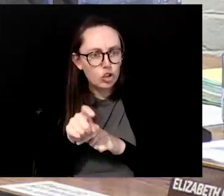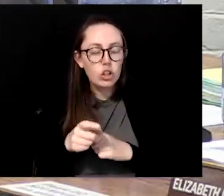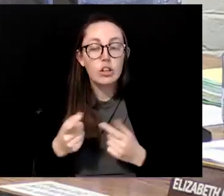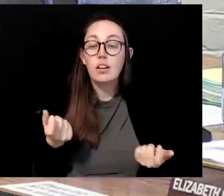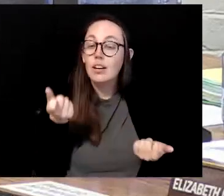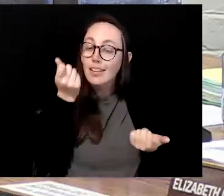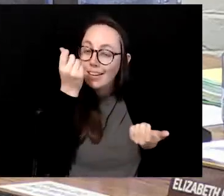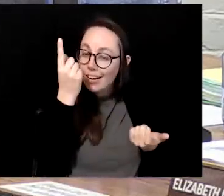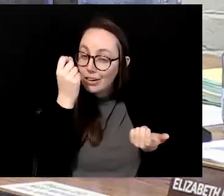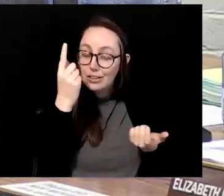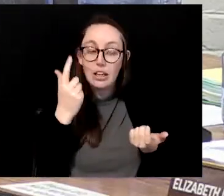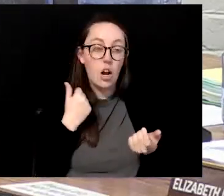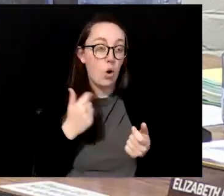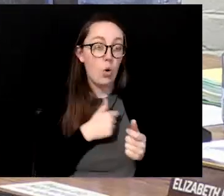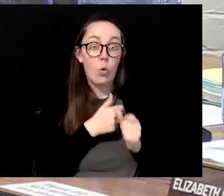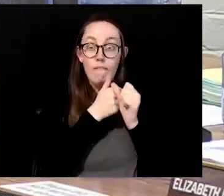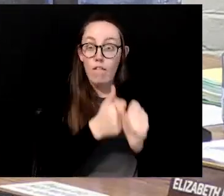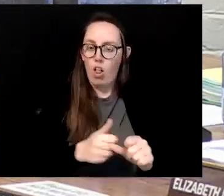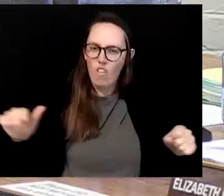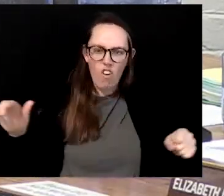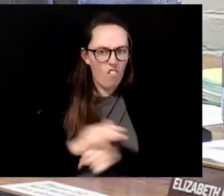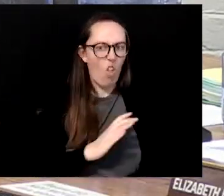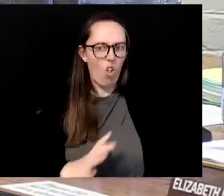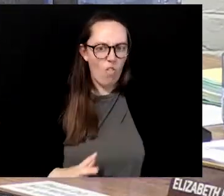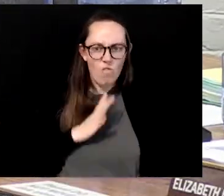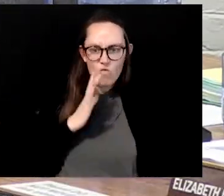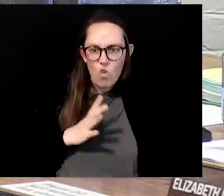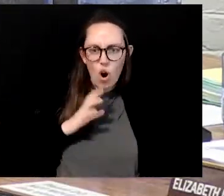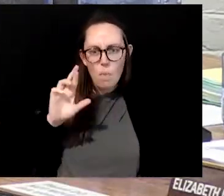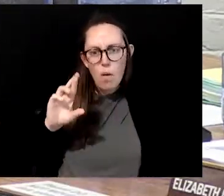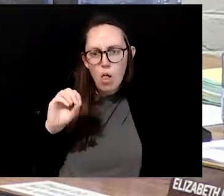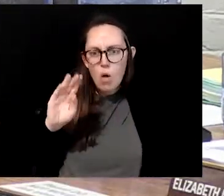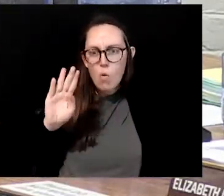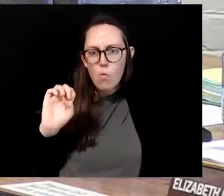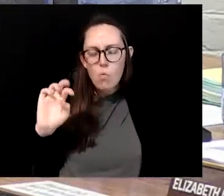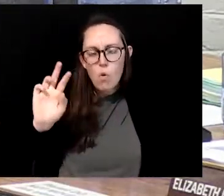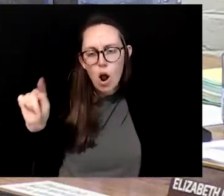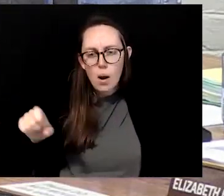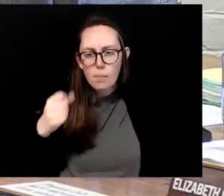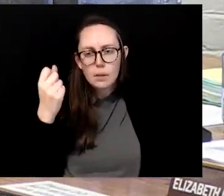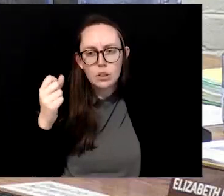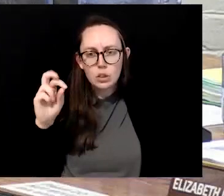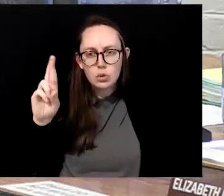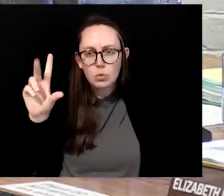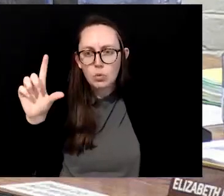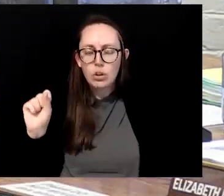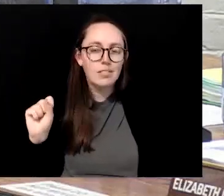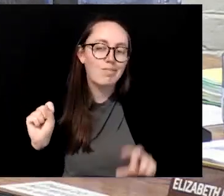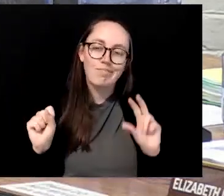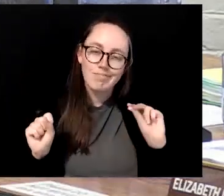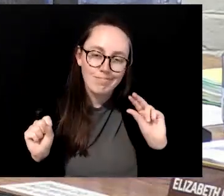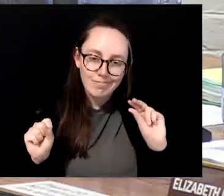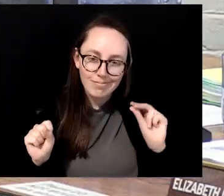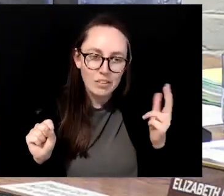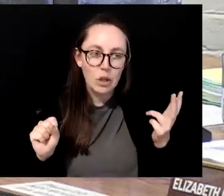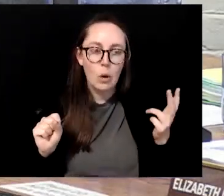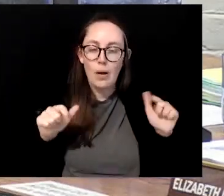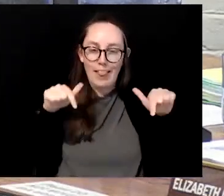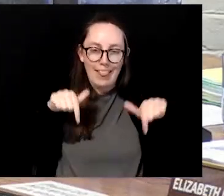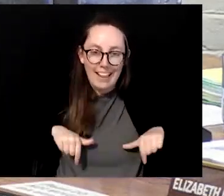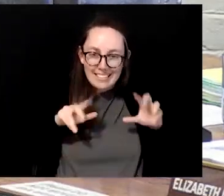which is very different than like the formal Roberts rules so just coming to a software meeting isn't probably a sufficient refresher on how those